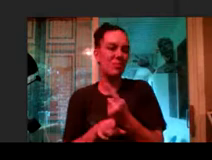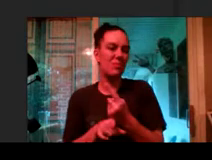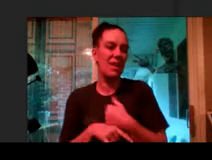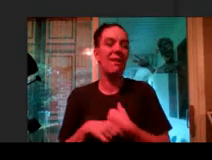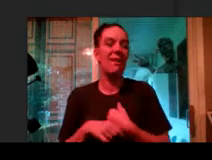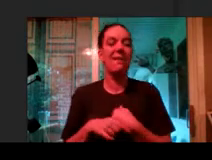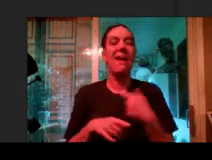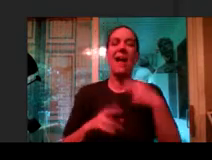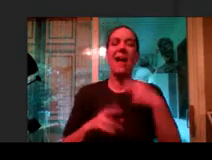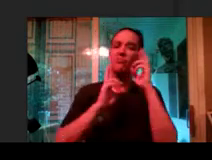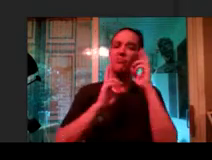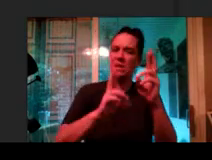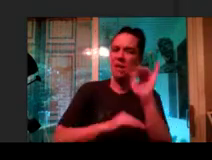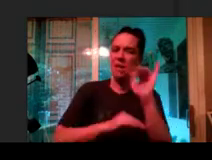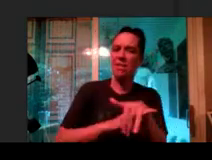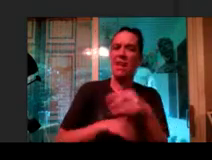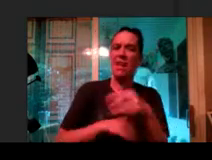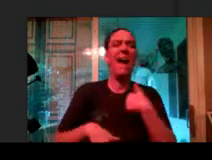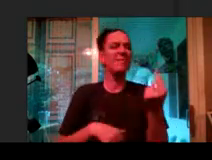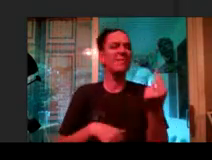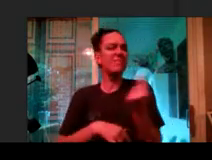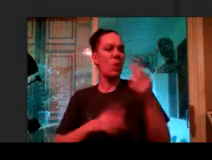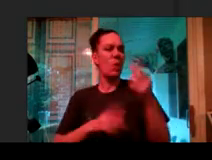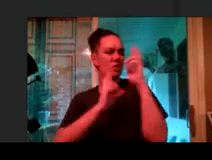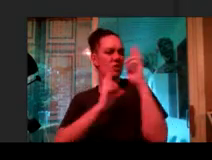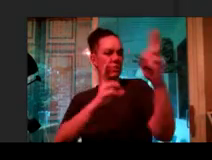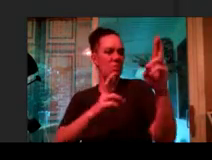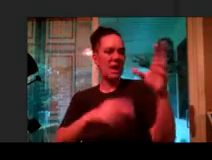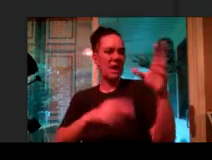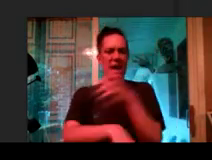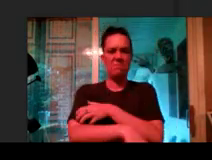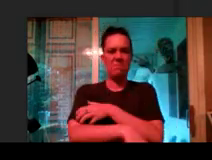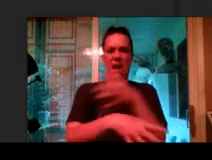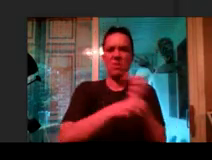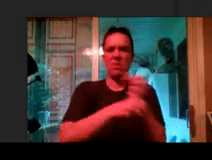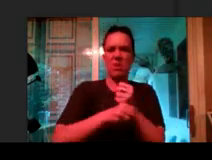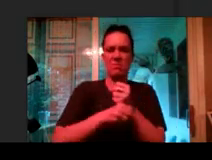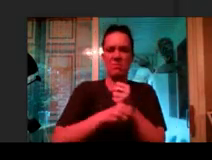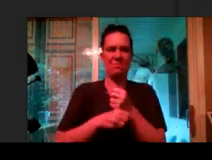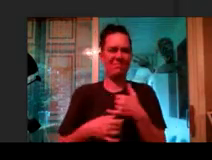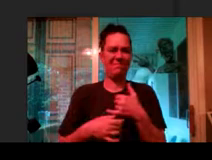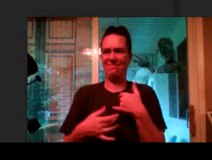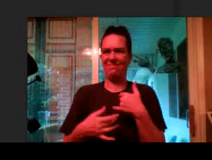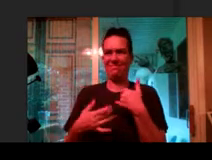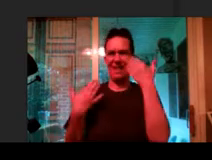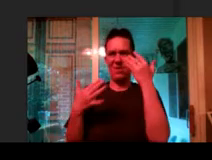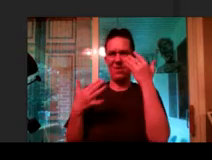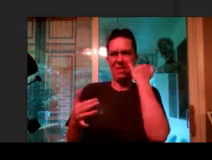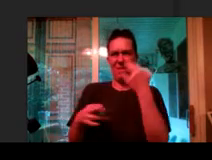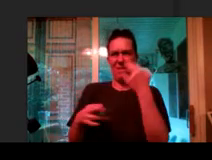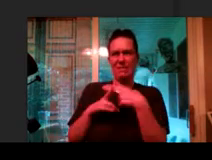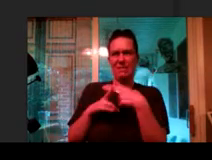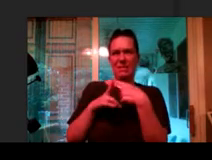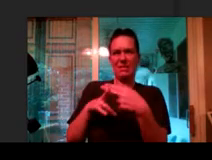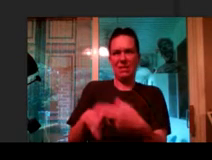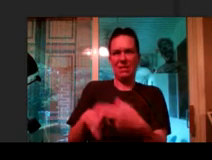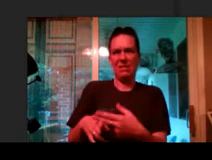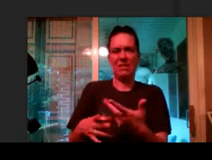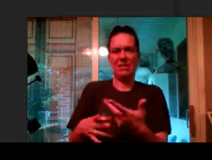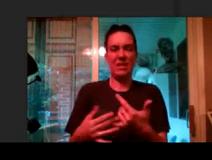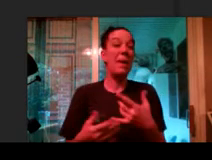I always respect a power grab. I don't know if I'd call it but you grabbed power from the wrong